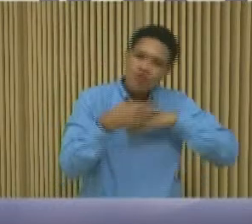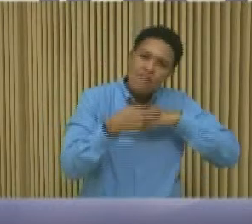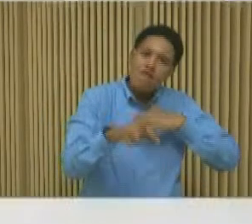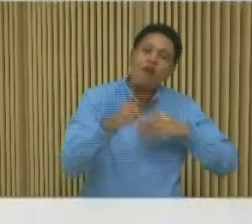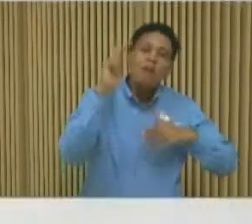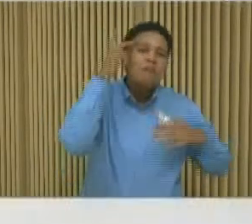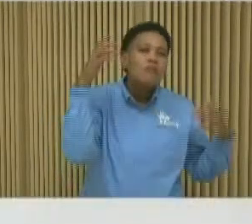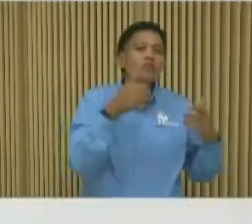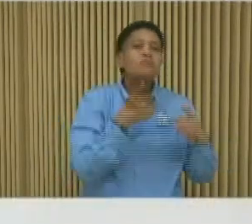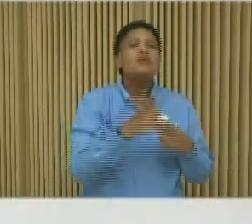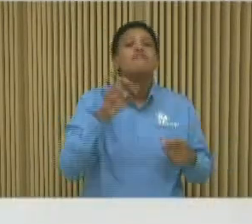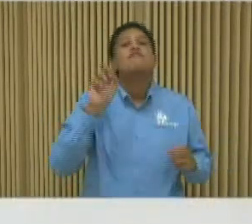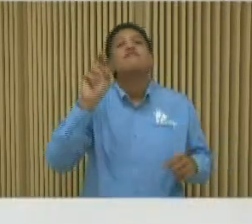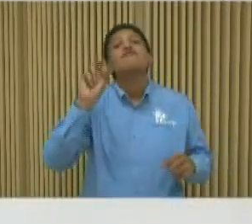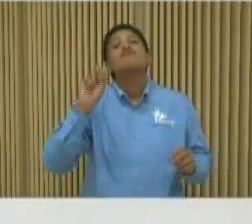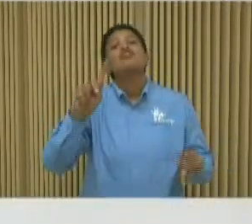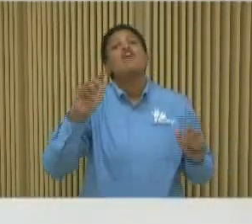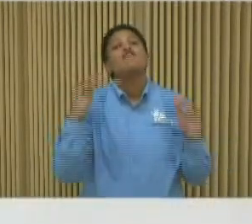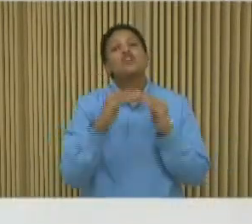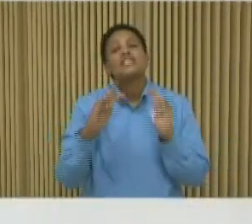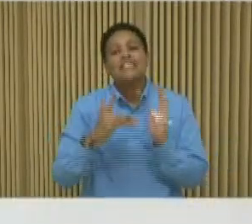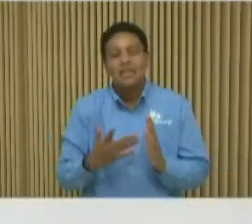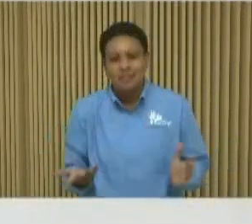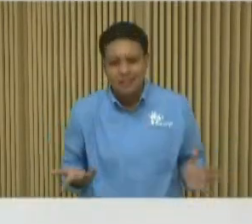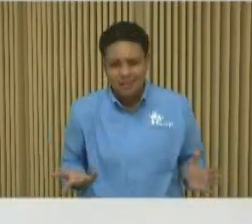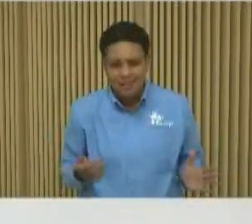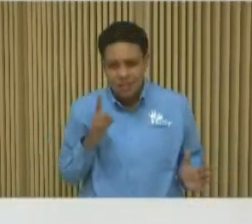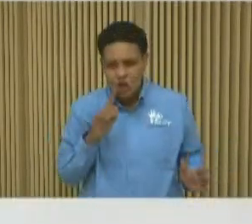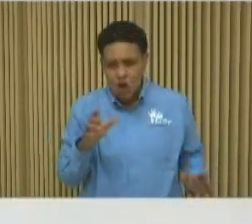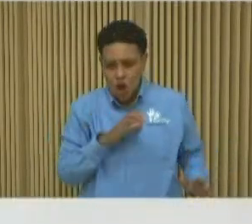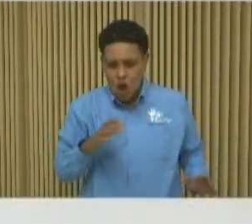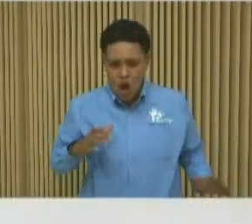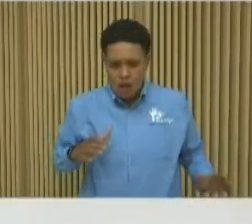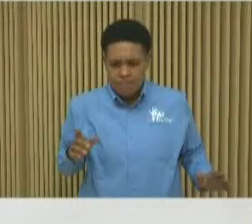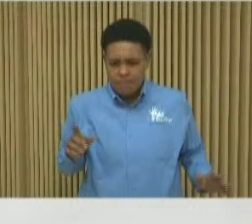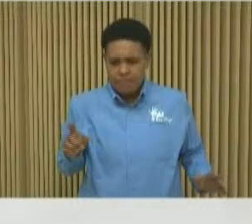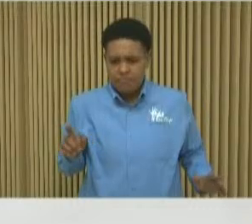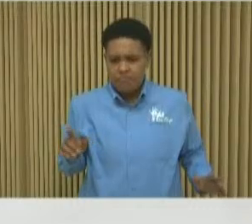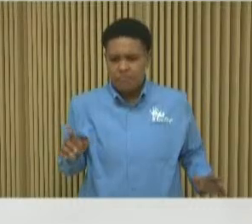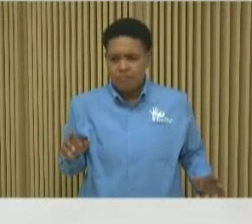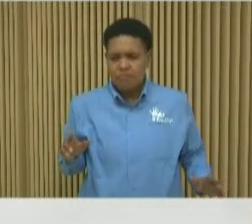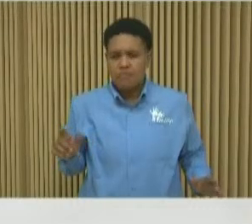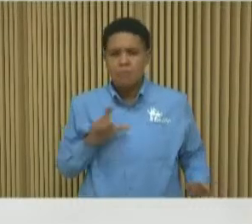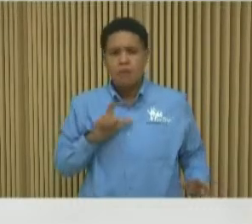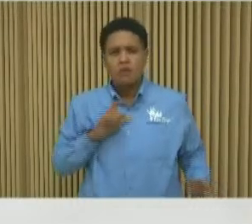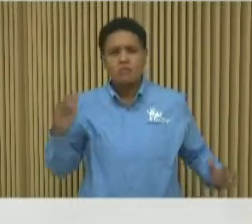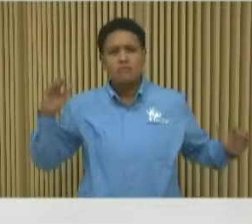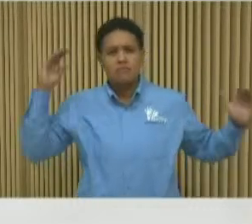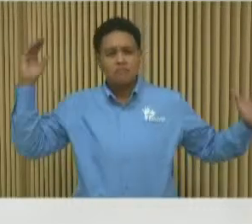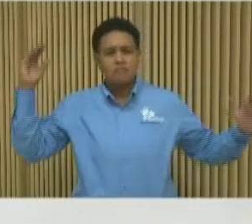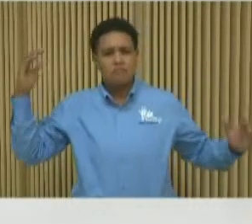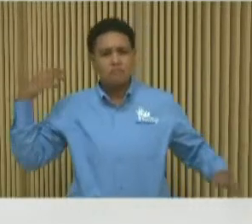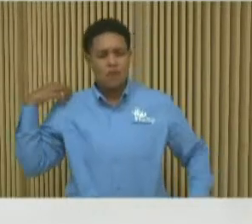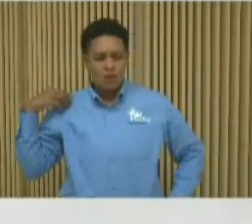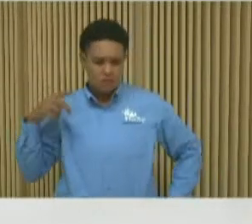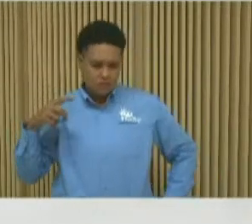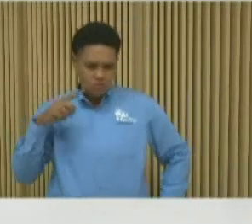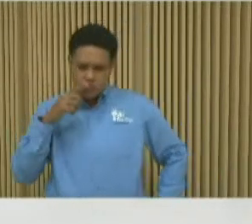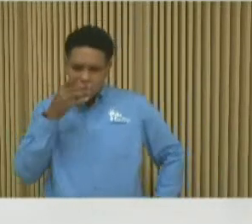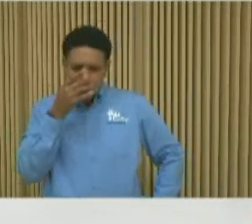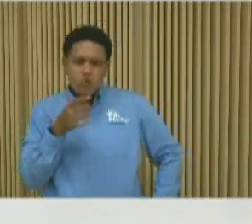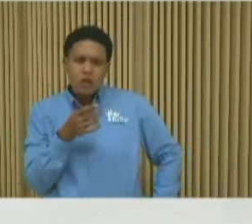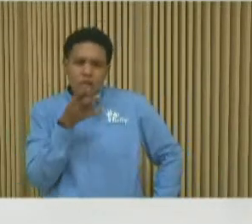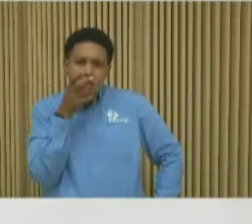parties to the Restorative Justice Center. The commissioner was so interested. The High Command was